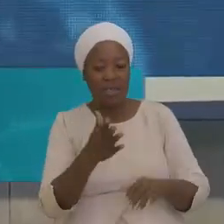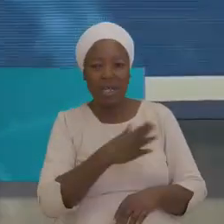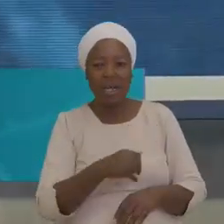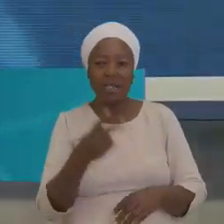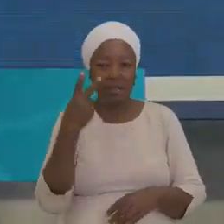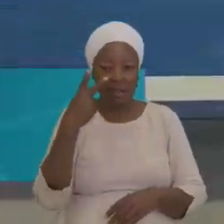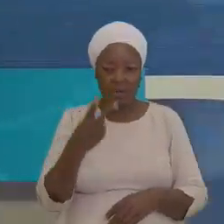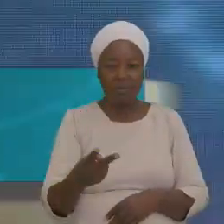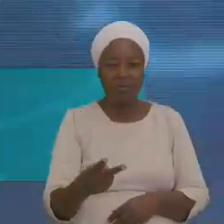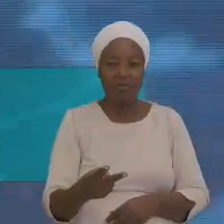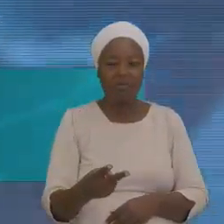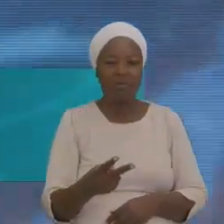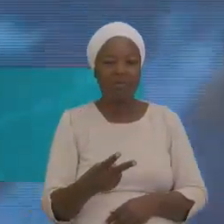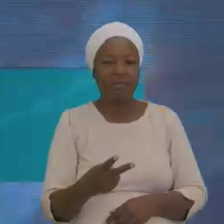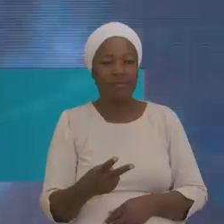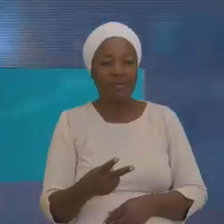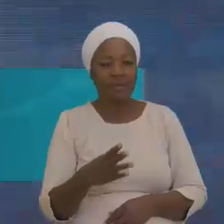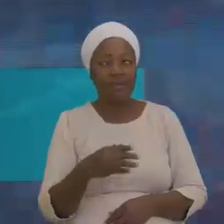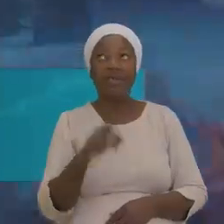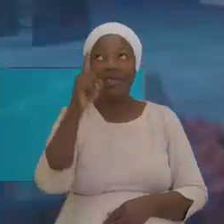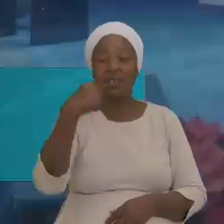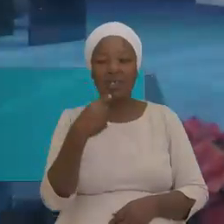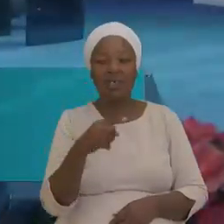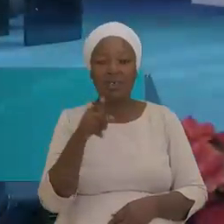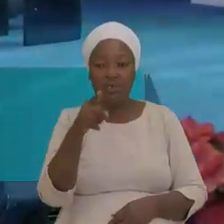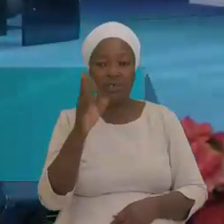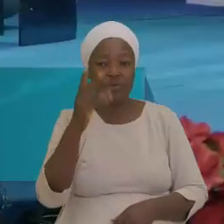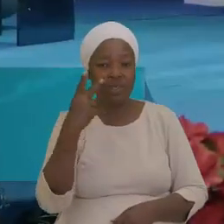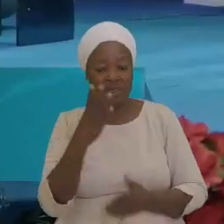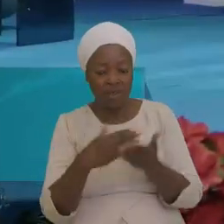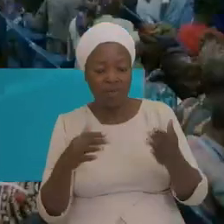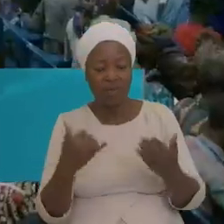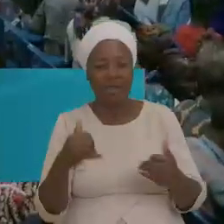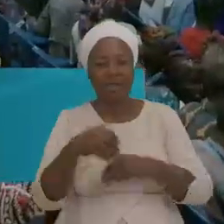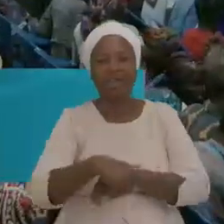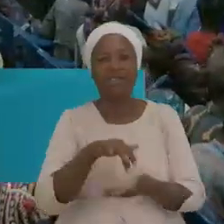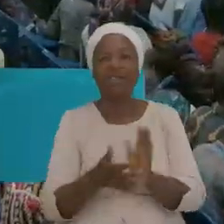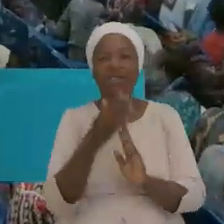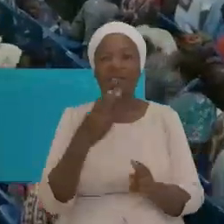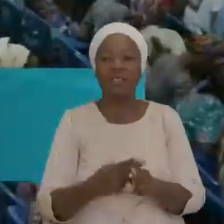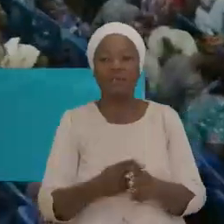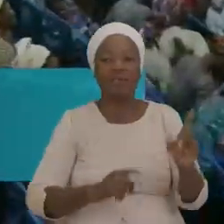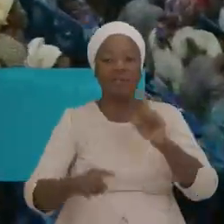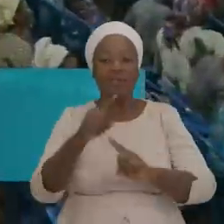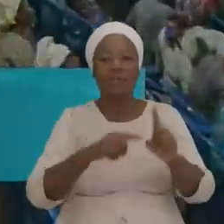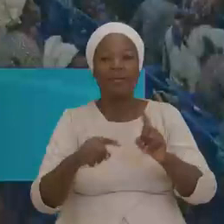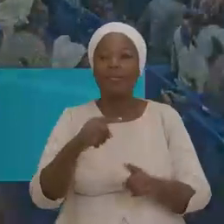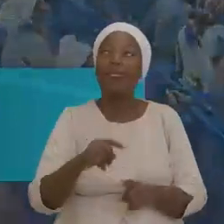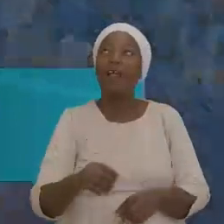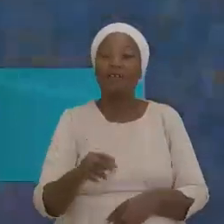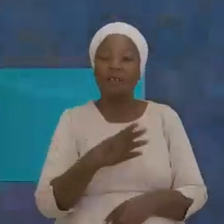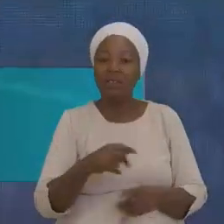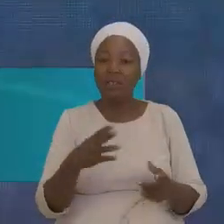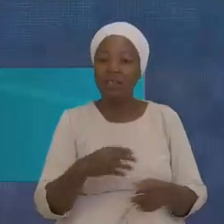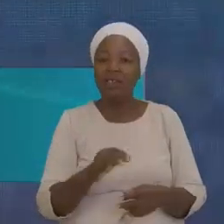behold. It said, you will see something tonight. I will bring it,